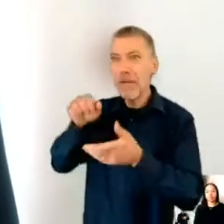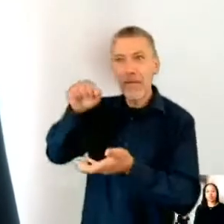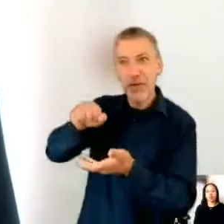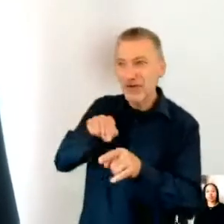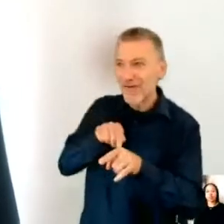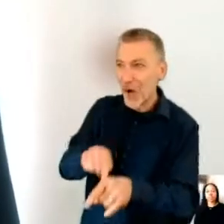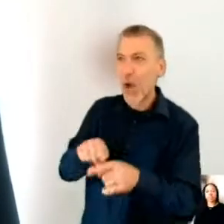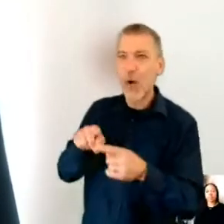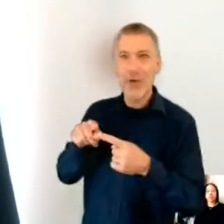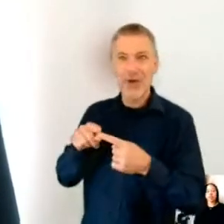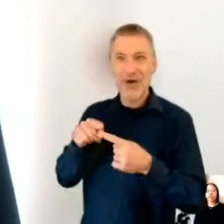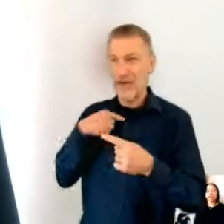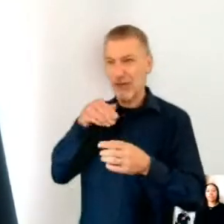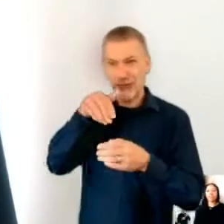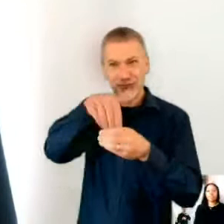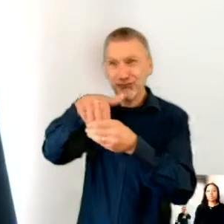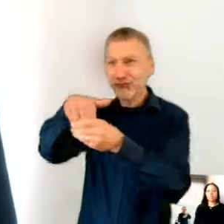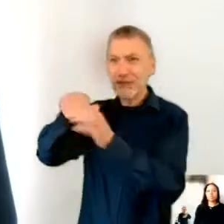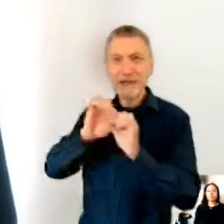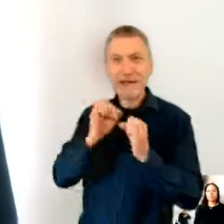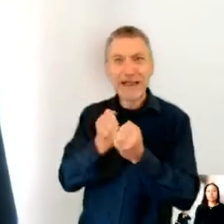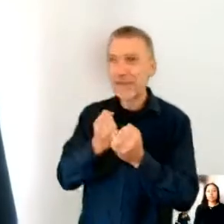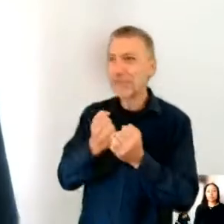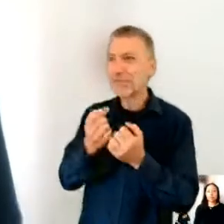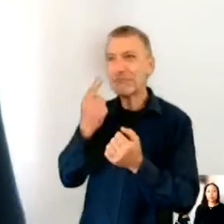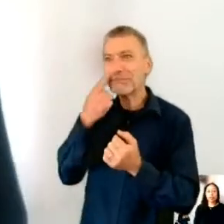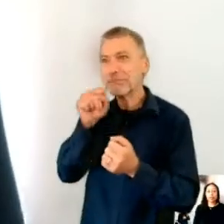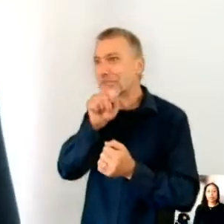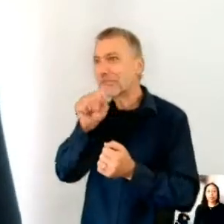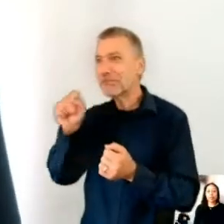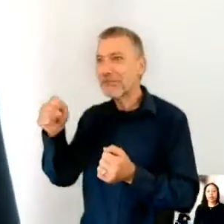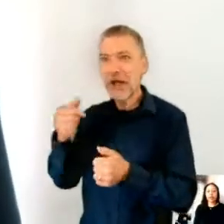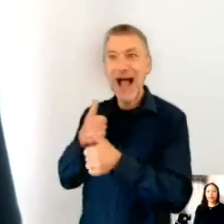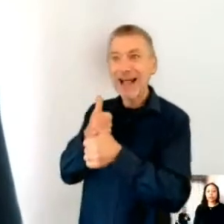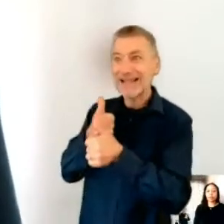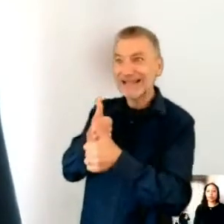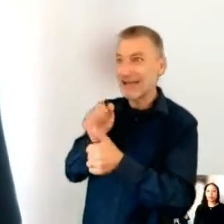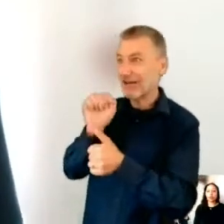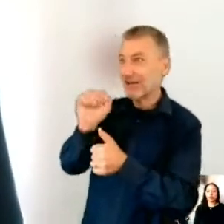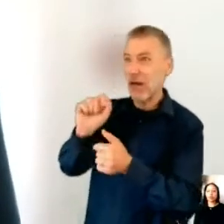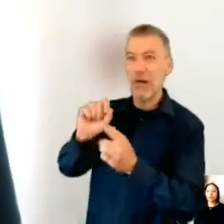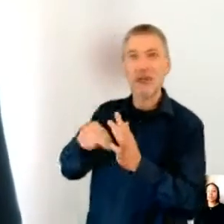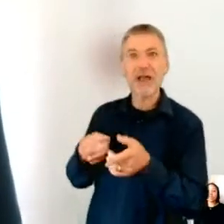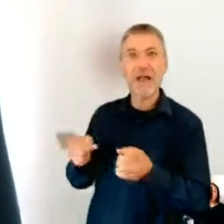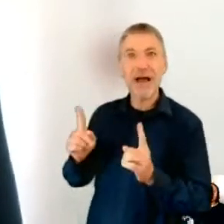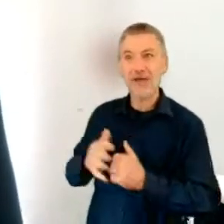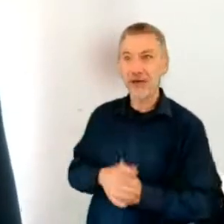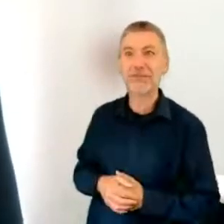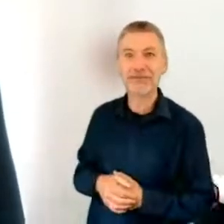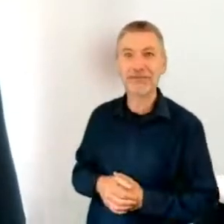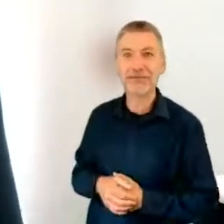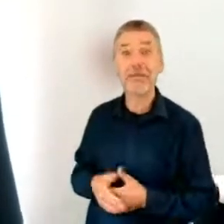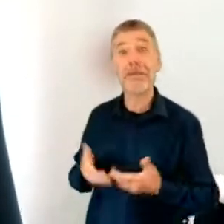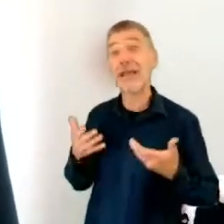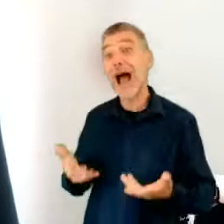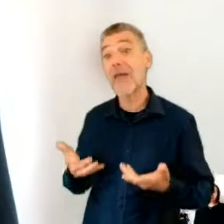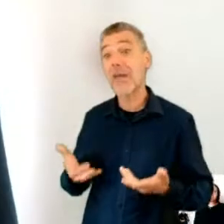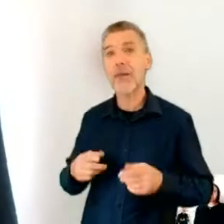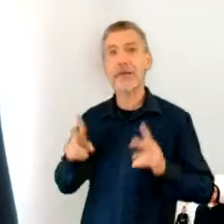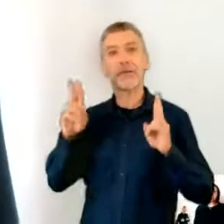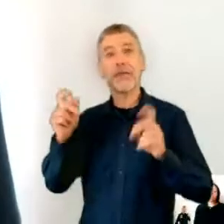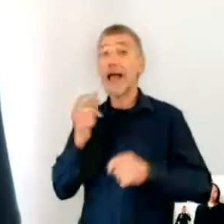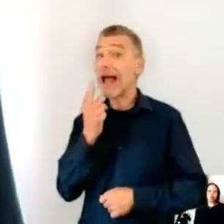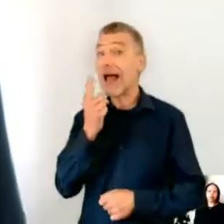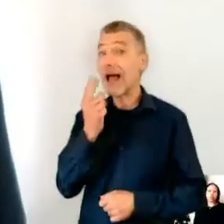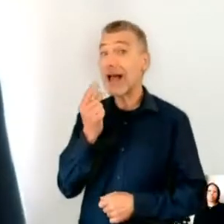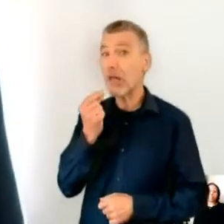all different kinds of teams to assist project managers basically. At the moment I'm working in enabling works, which is